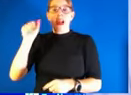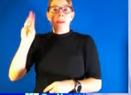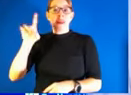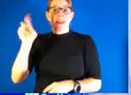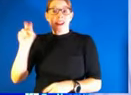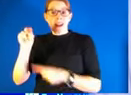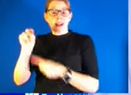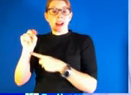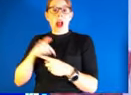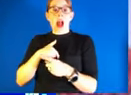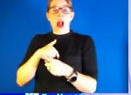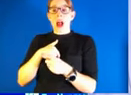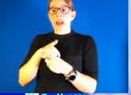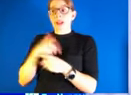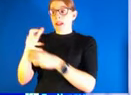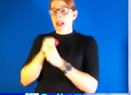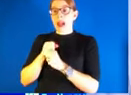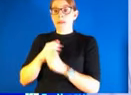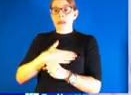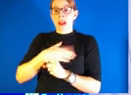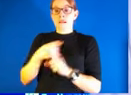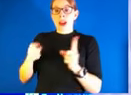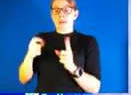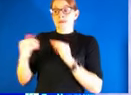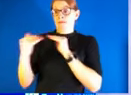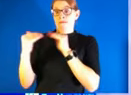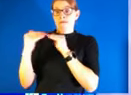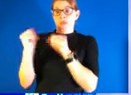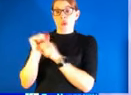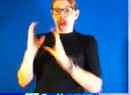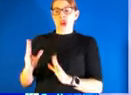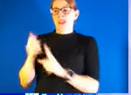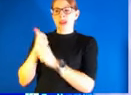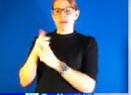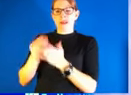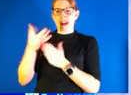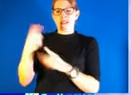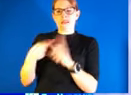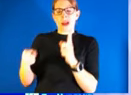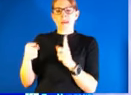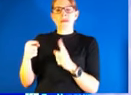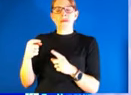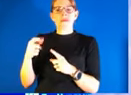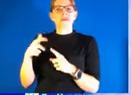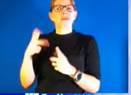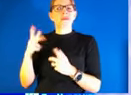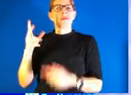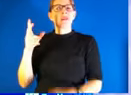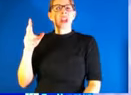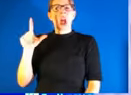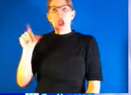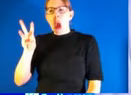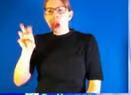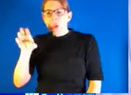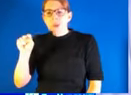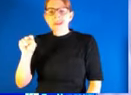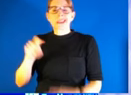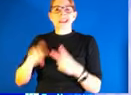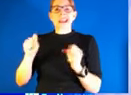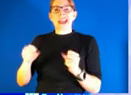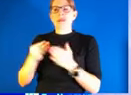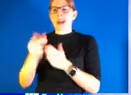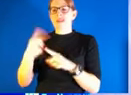got it at Lowe's or Ace Hardware or something like that. So there are a variety of options there to use. You certainly are welcome to do that when